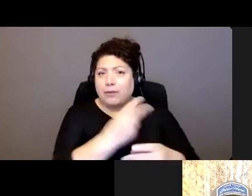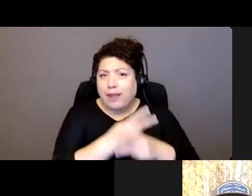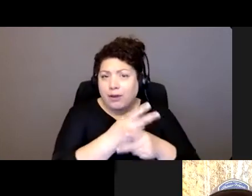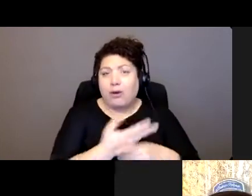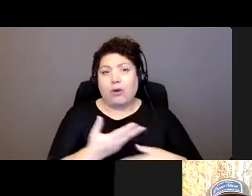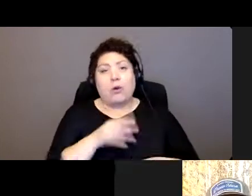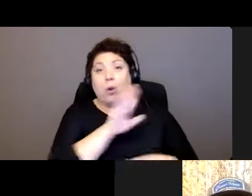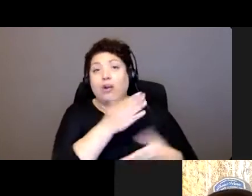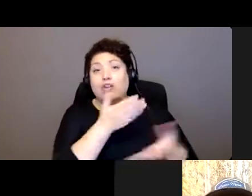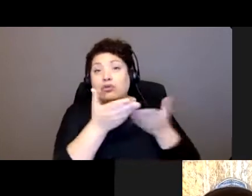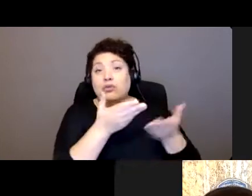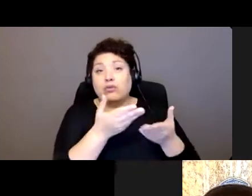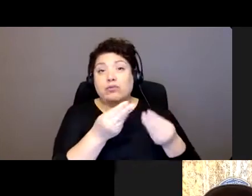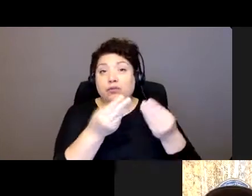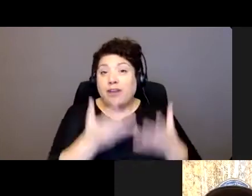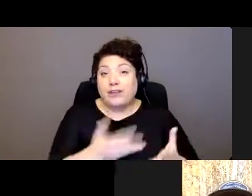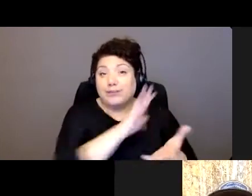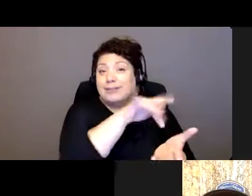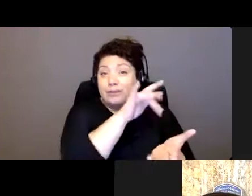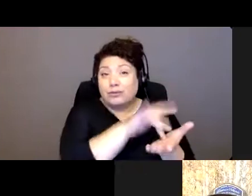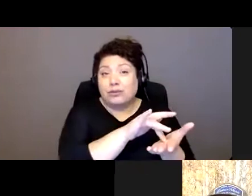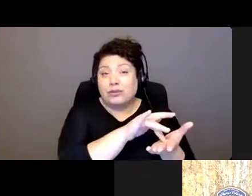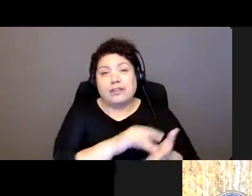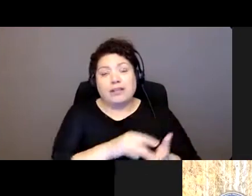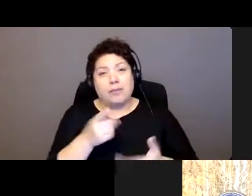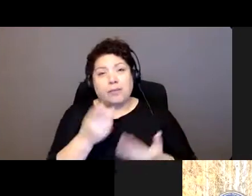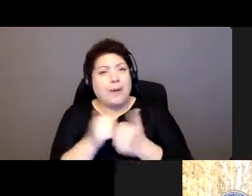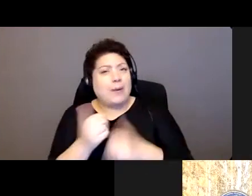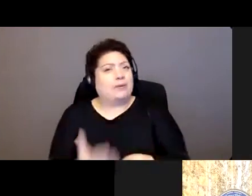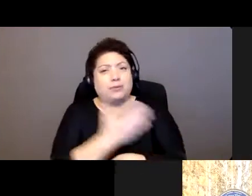can we do to improve that?